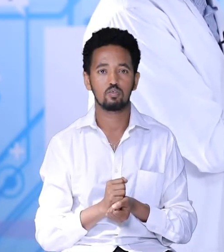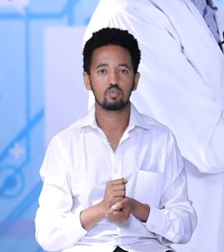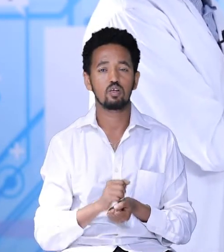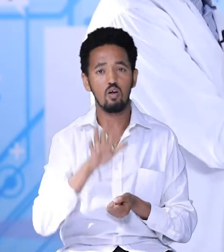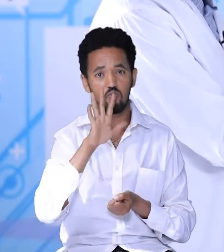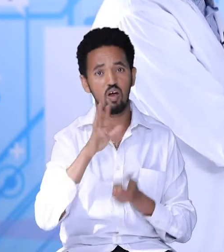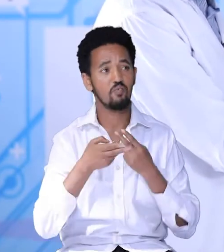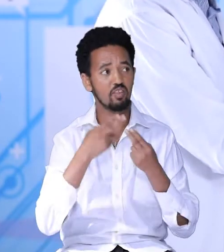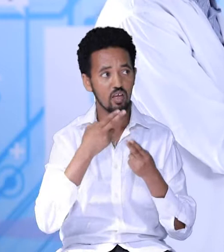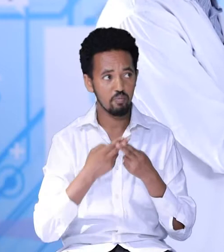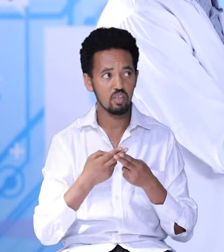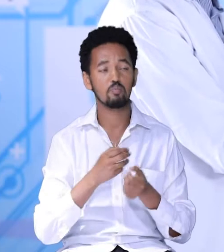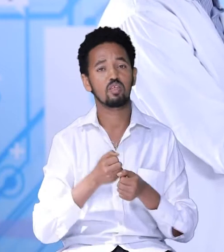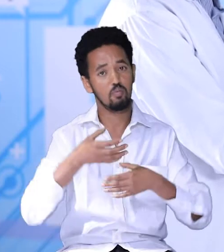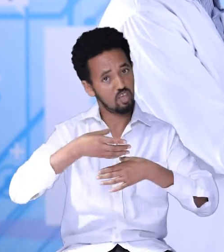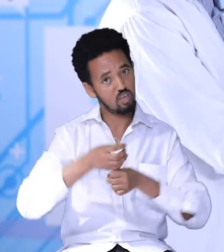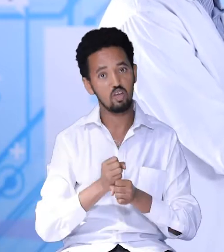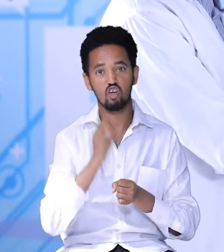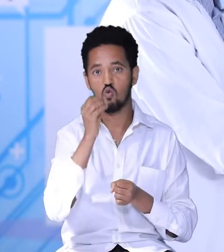5 times the summation of